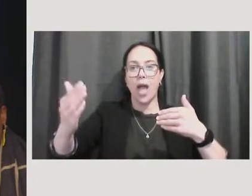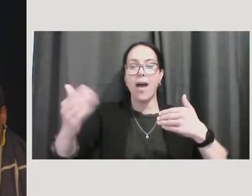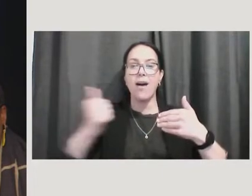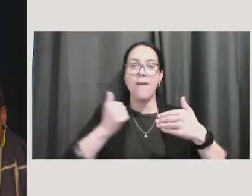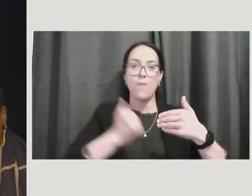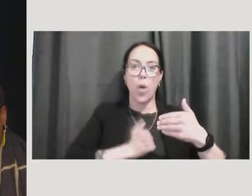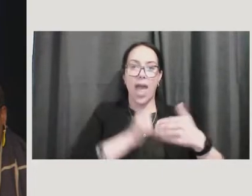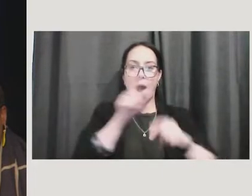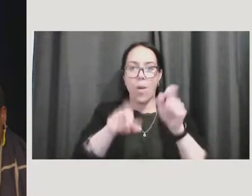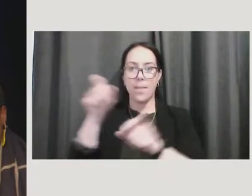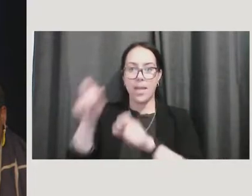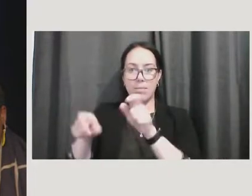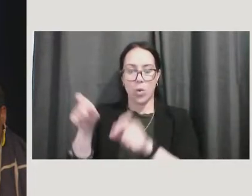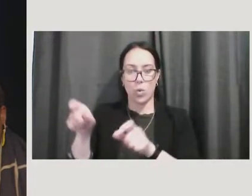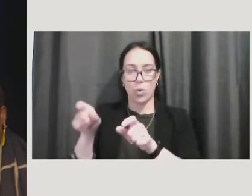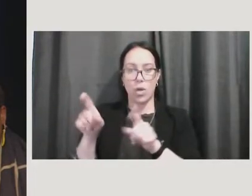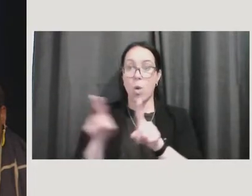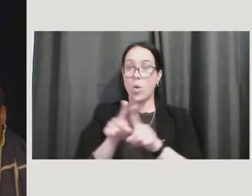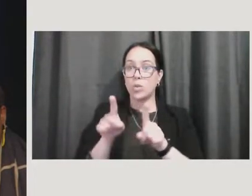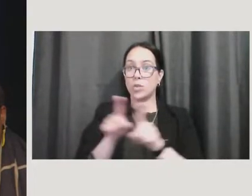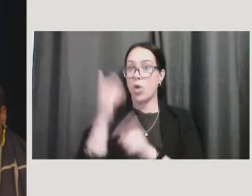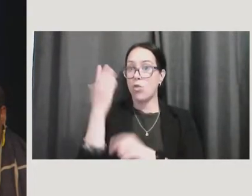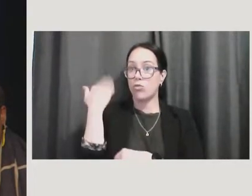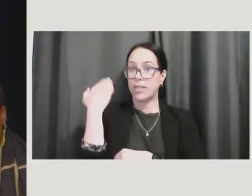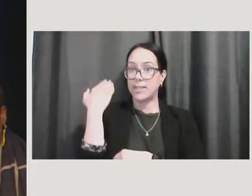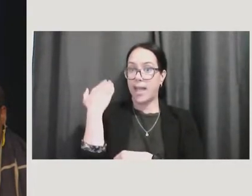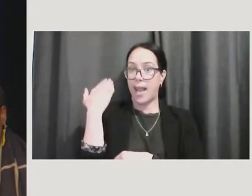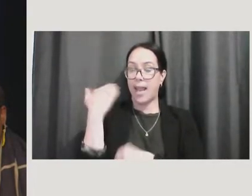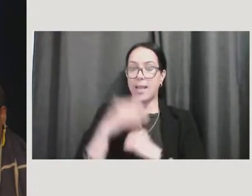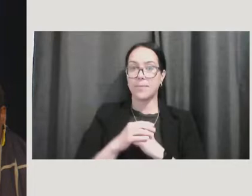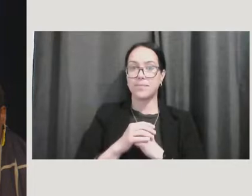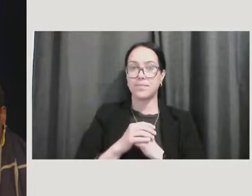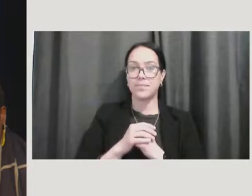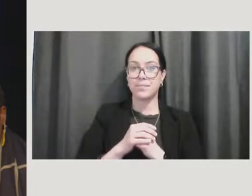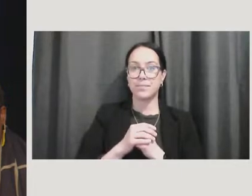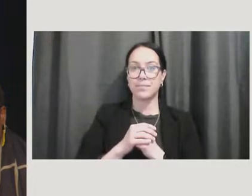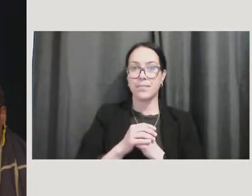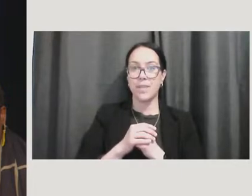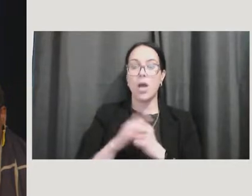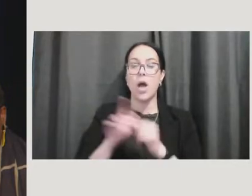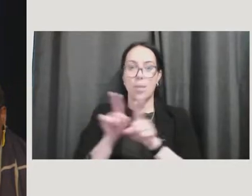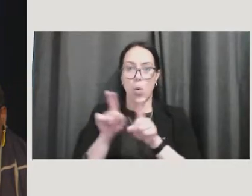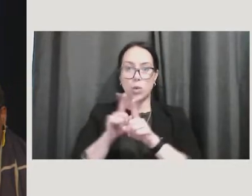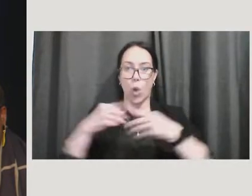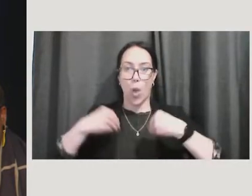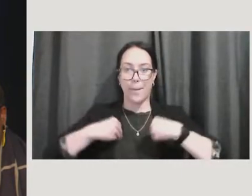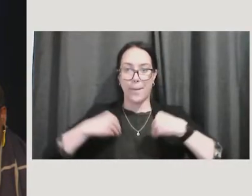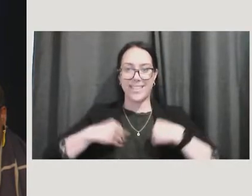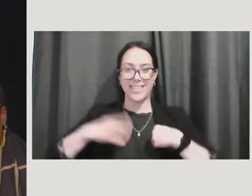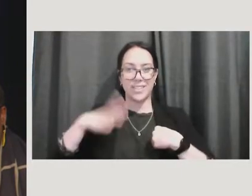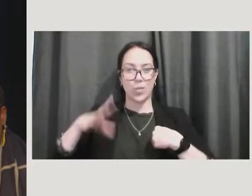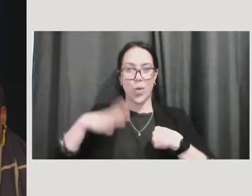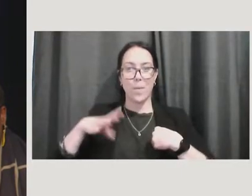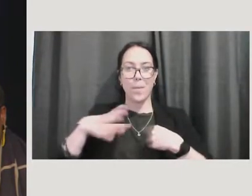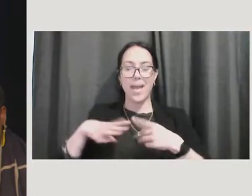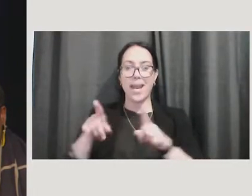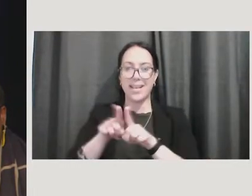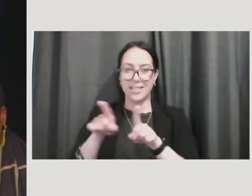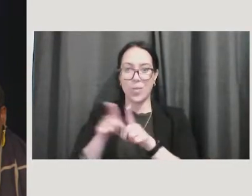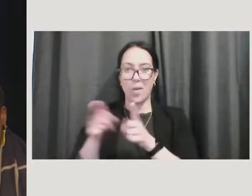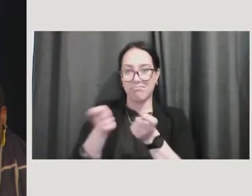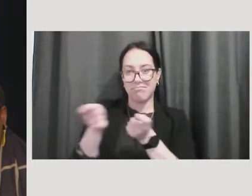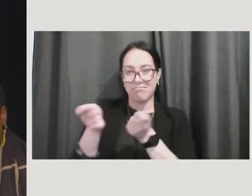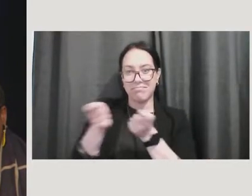but also recently um on the other side of things I'm a businesswoman as well so assisting